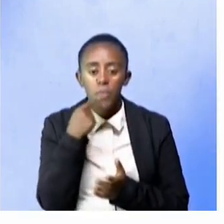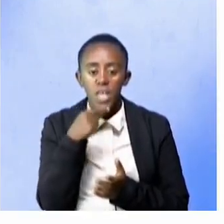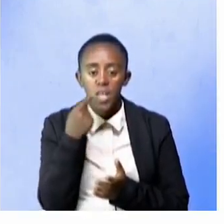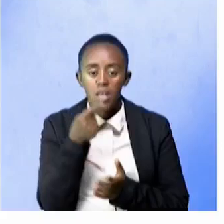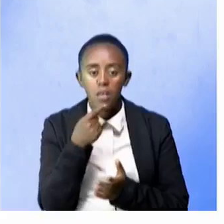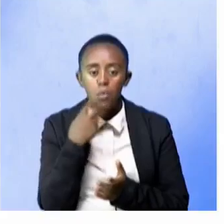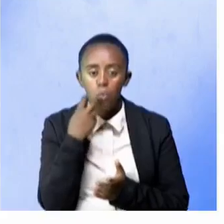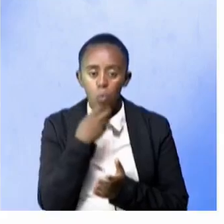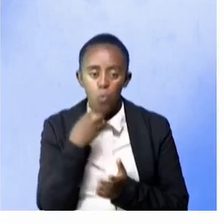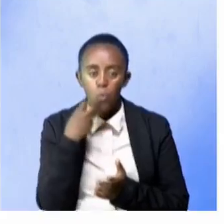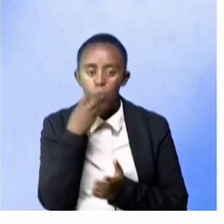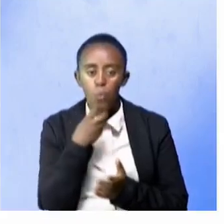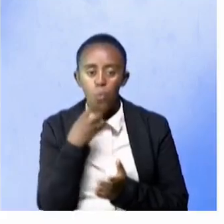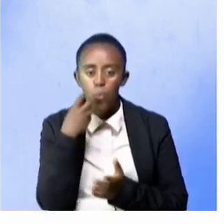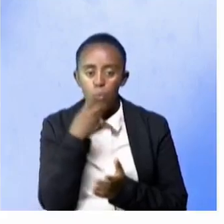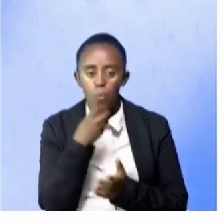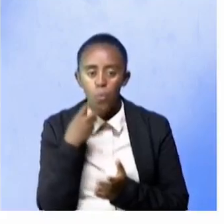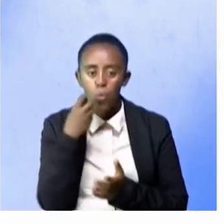gently.